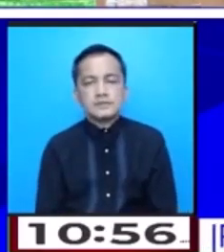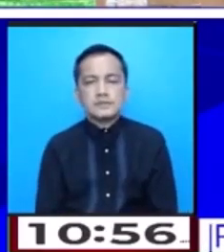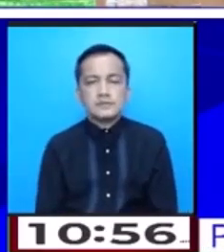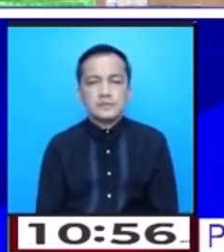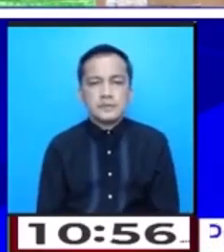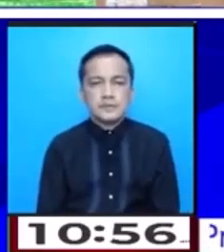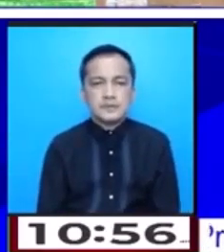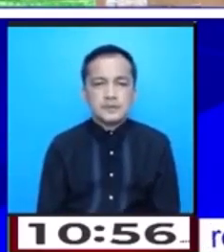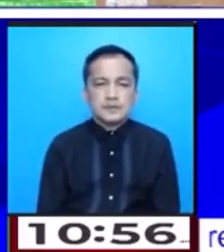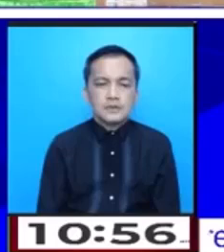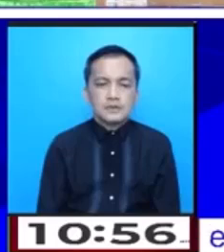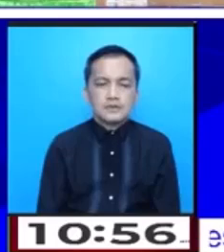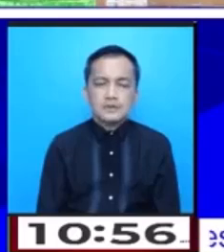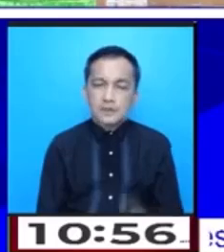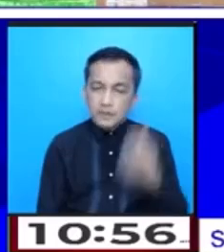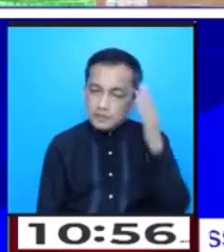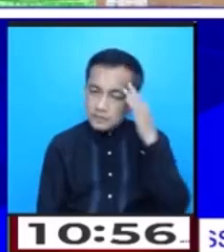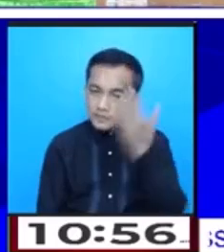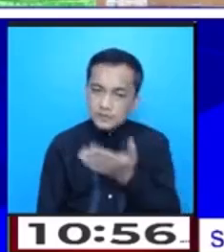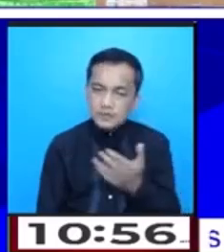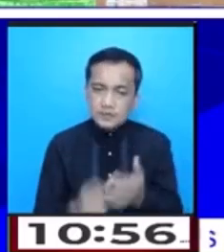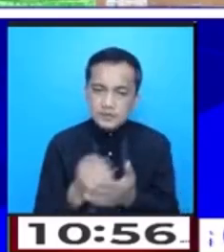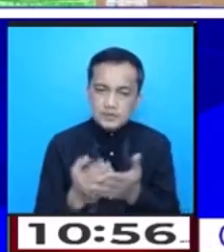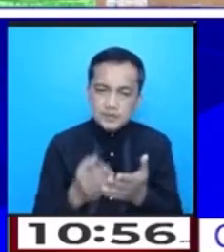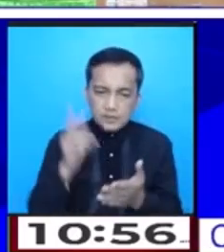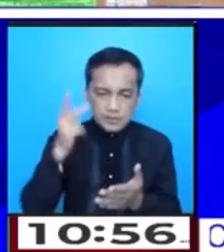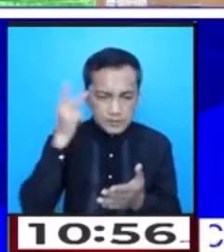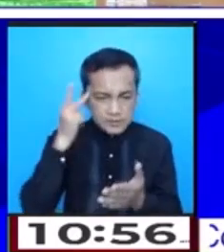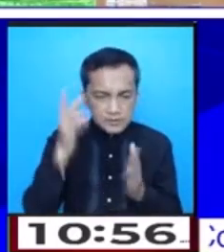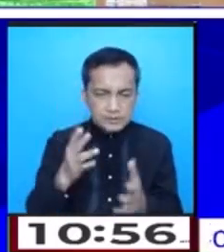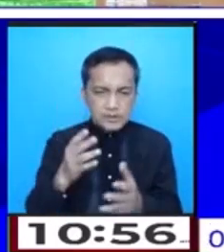some politicians can make things so easy